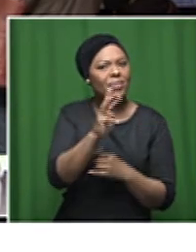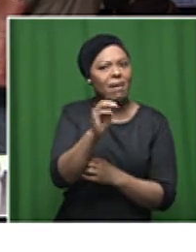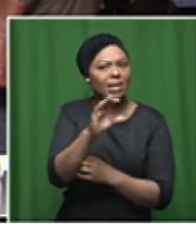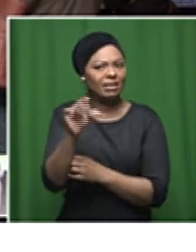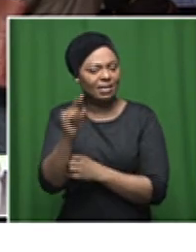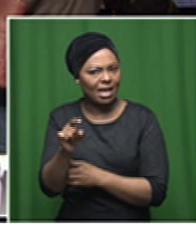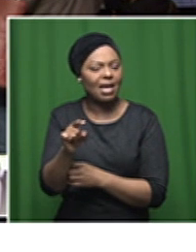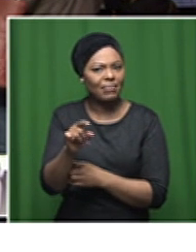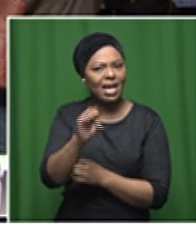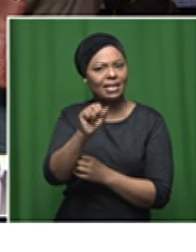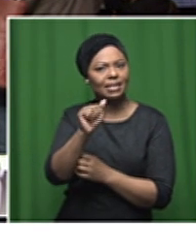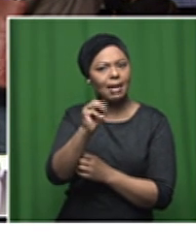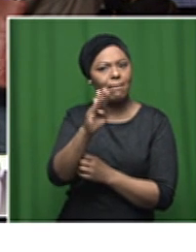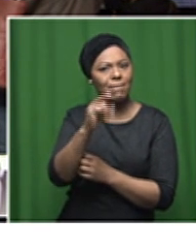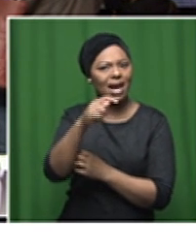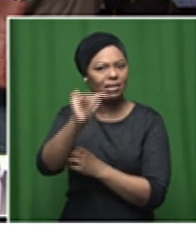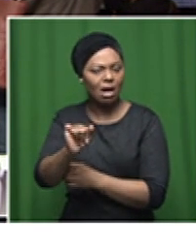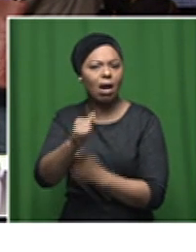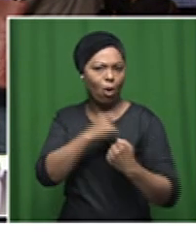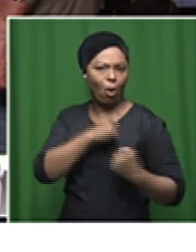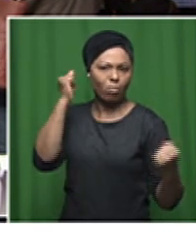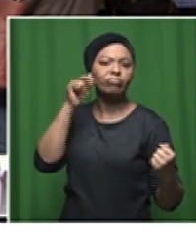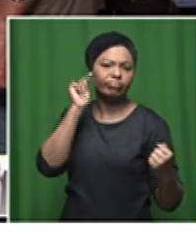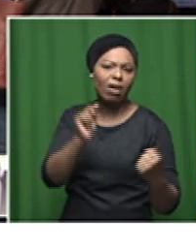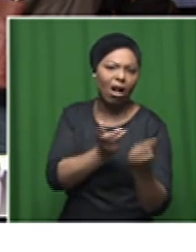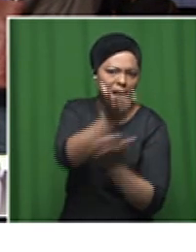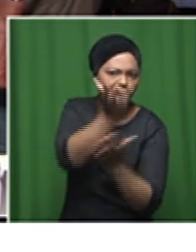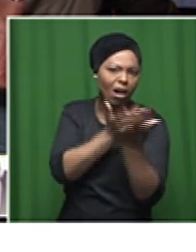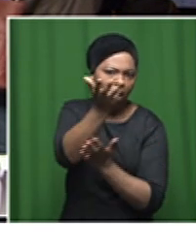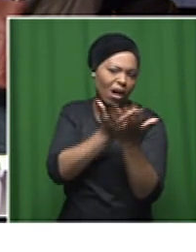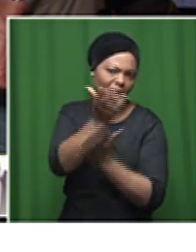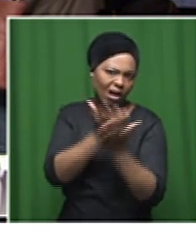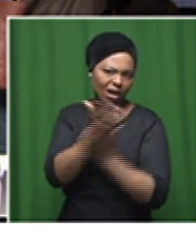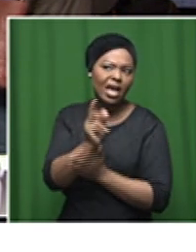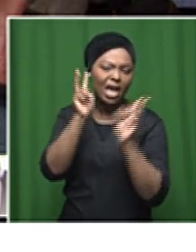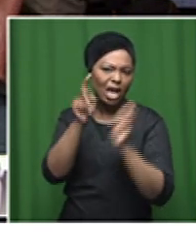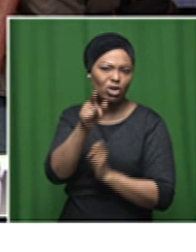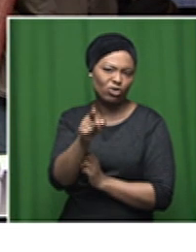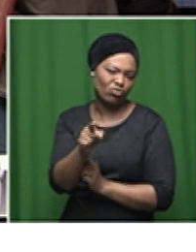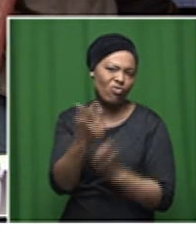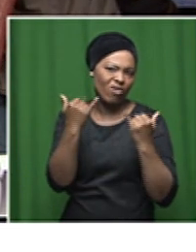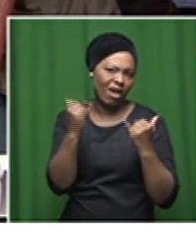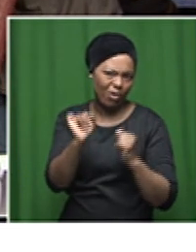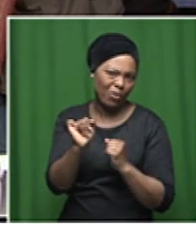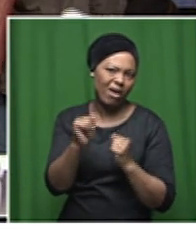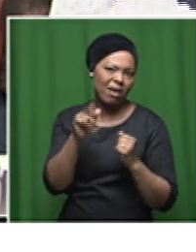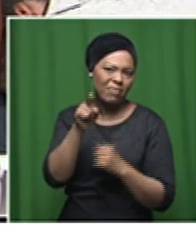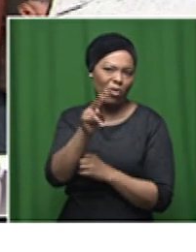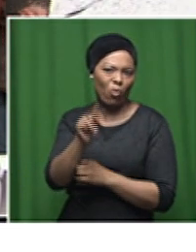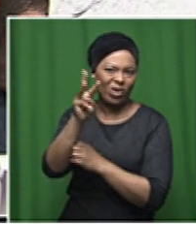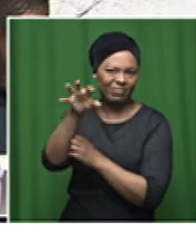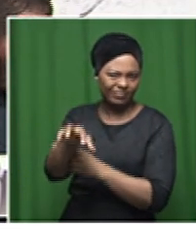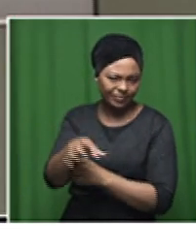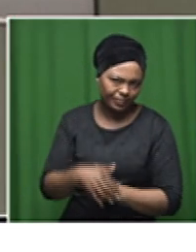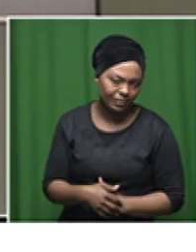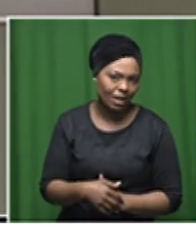Sambata is very open, and we are engaging with him every now and again on the issues that we are getting on the ground.